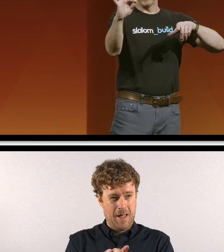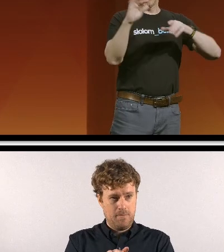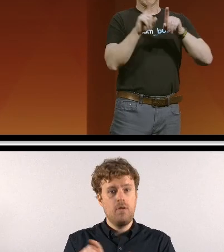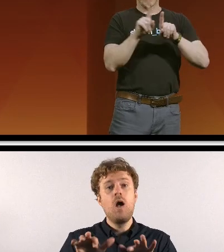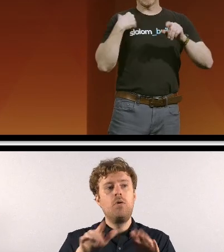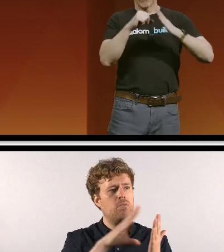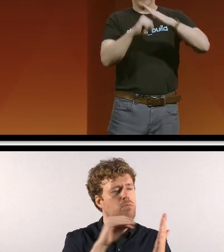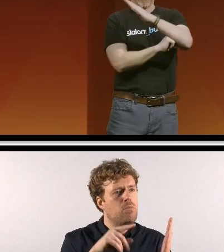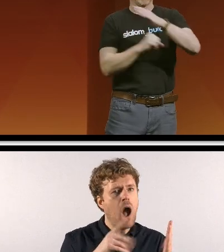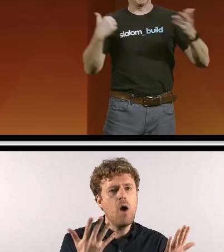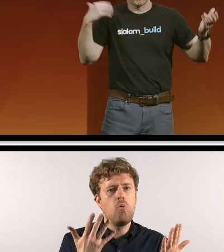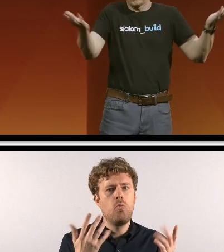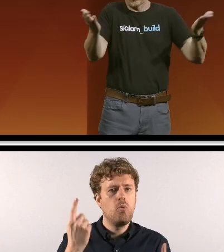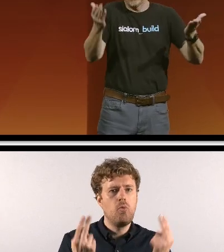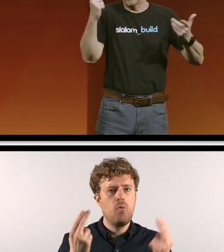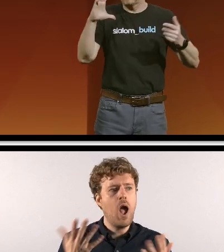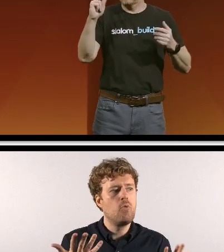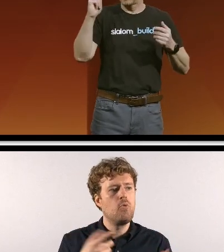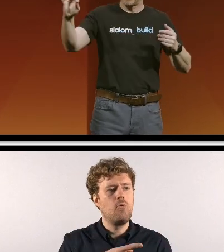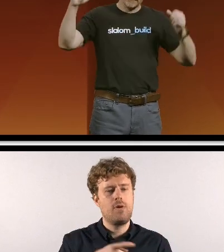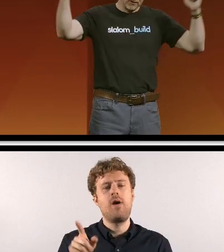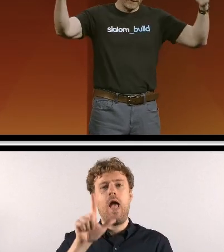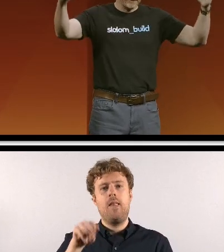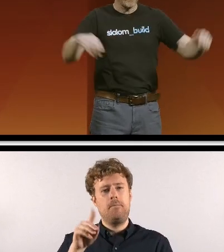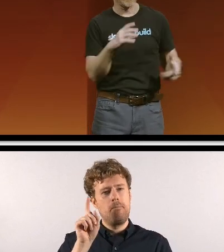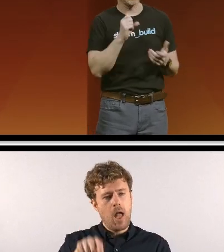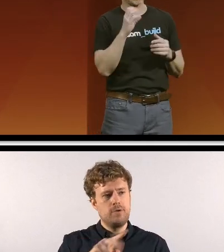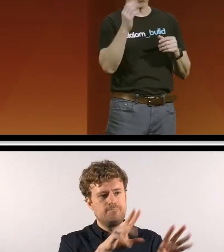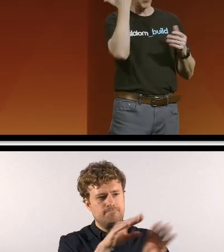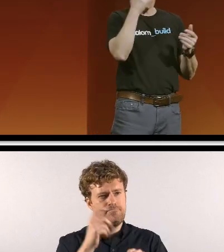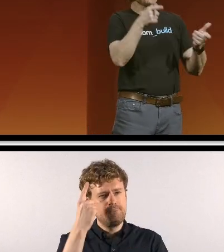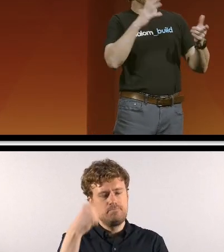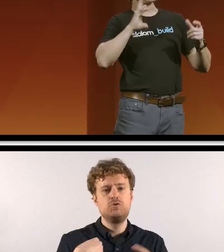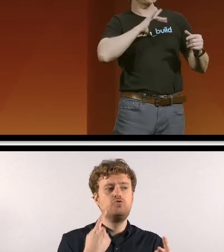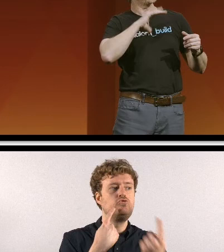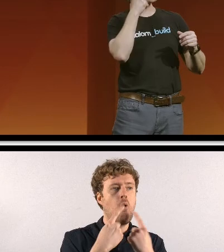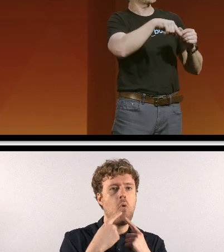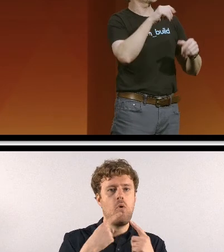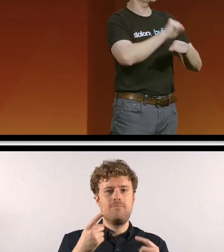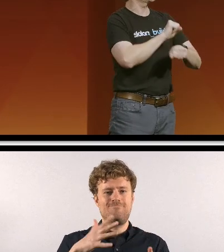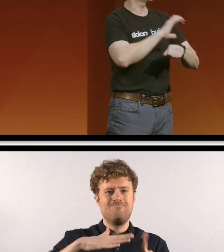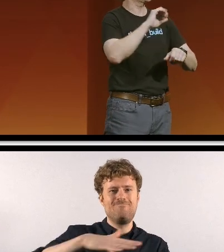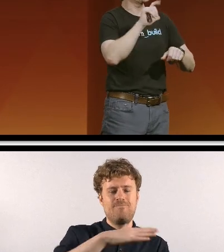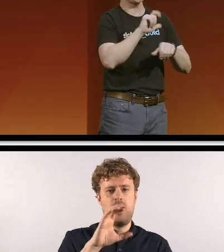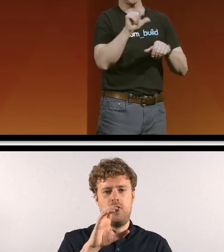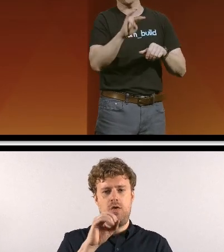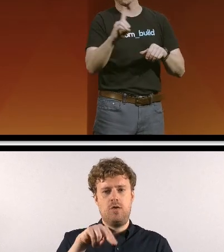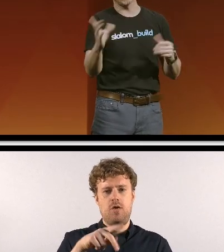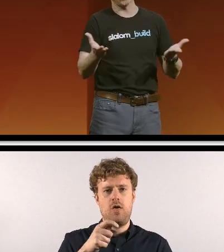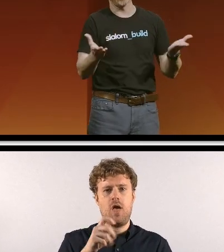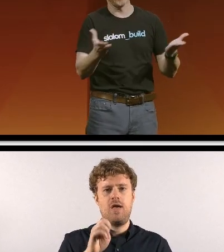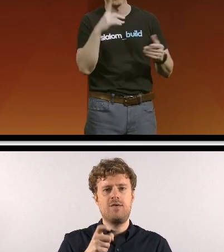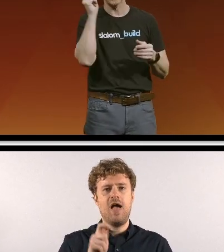within the context. So, we're here at KubeCon, so of course we have a Kubernetes